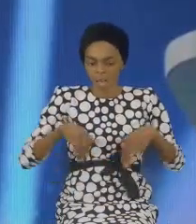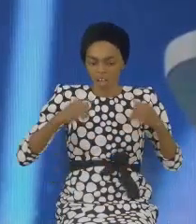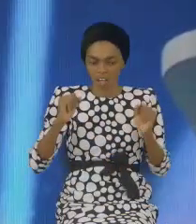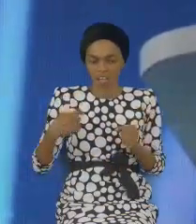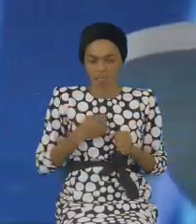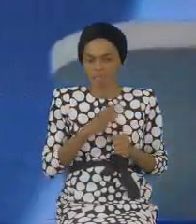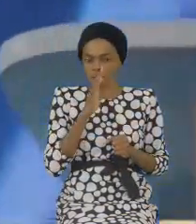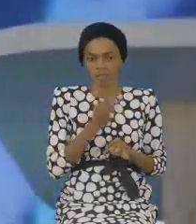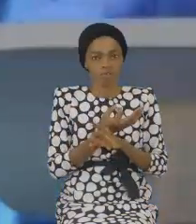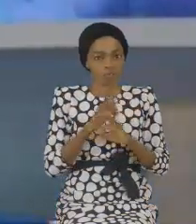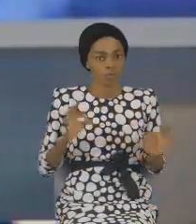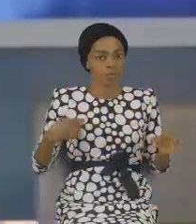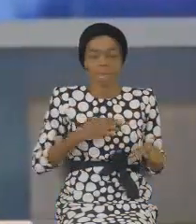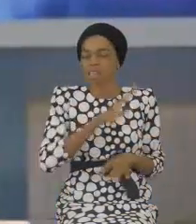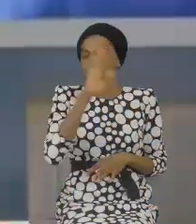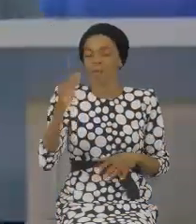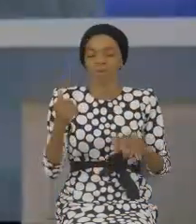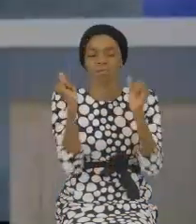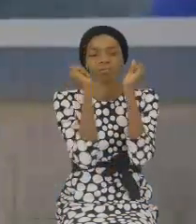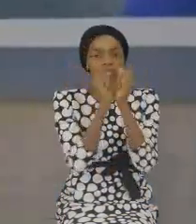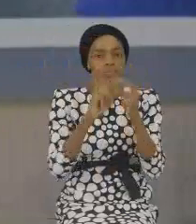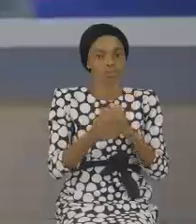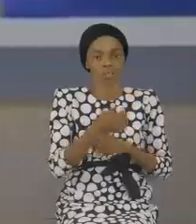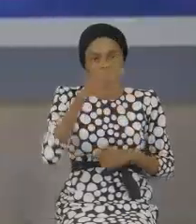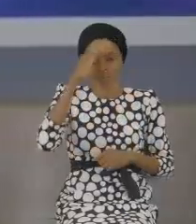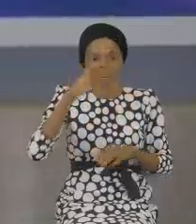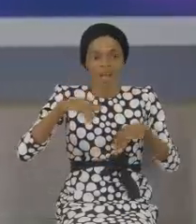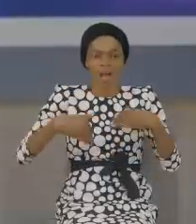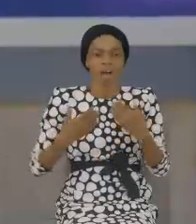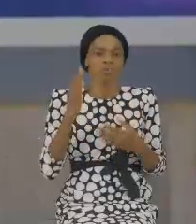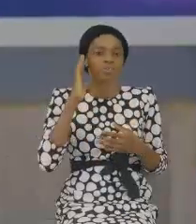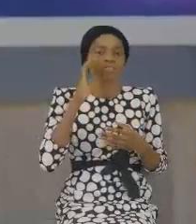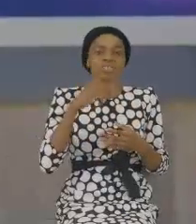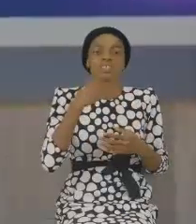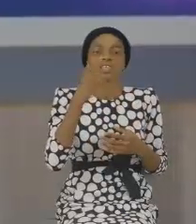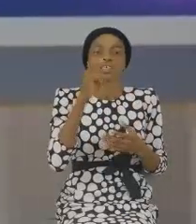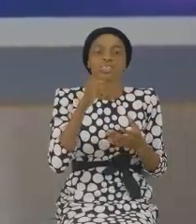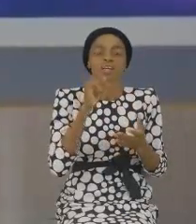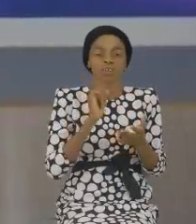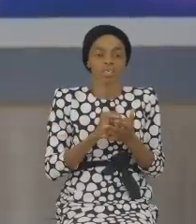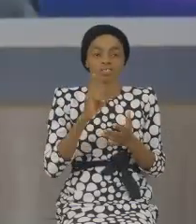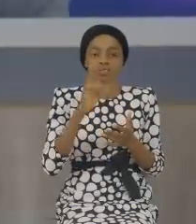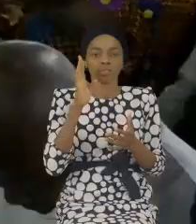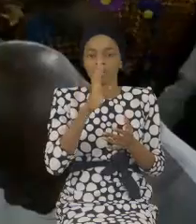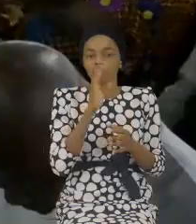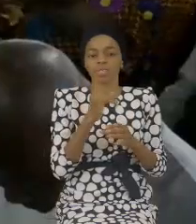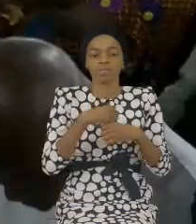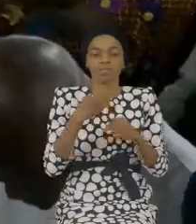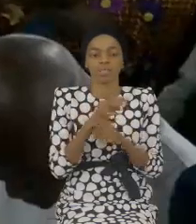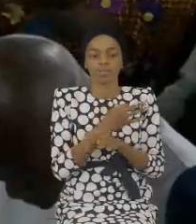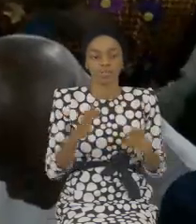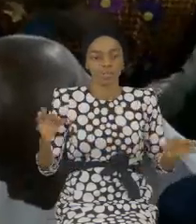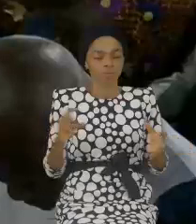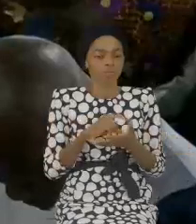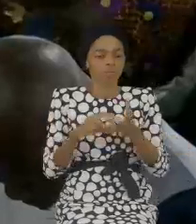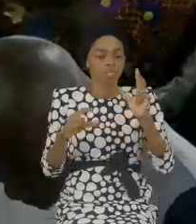to any man. How sayest thou, ye shall be made free? Look at verse 34. In